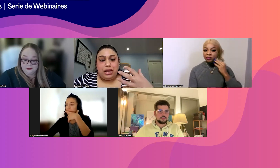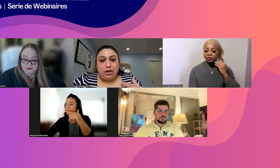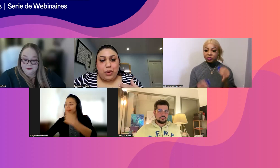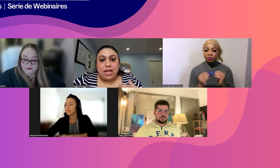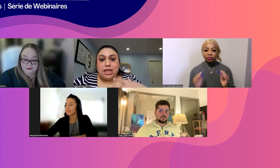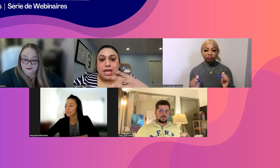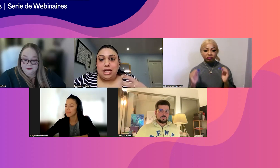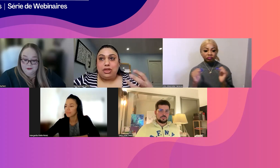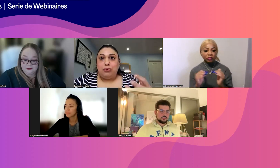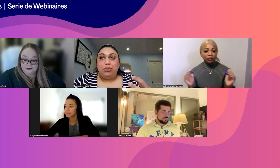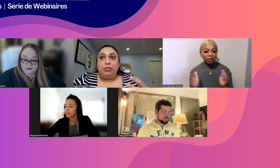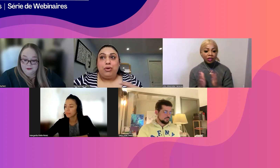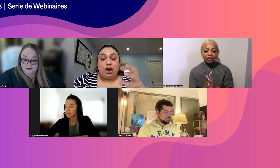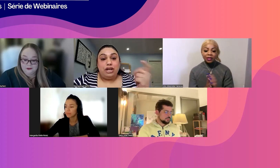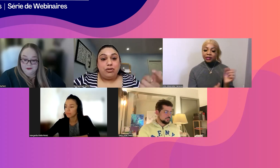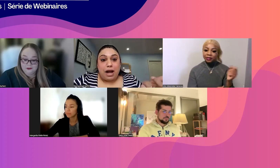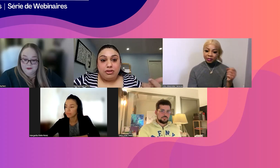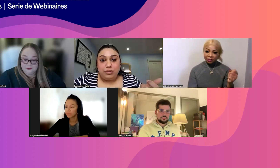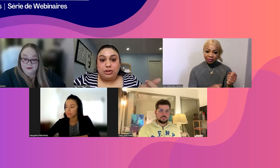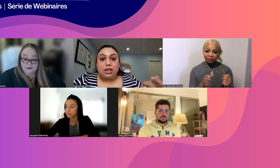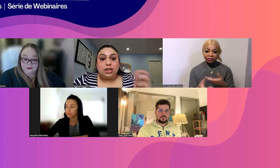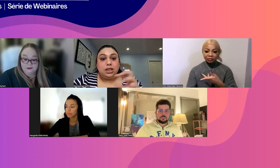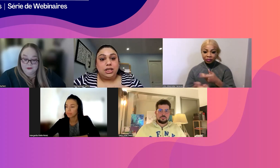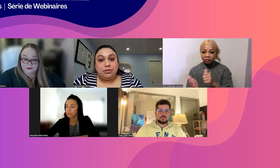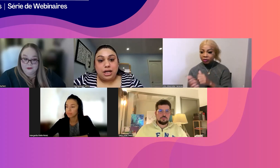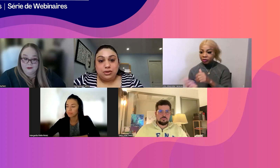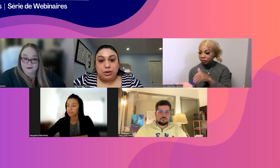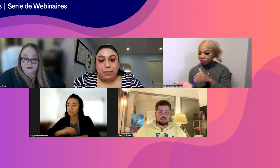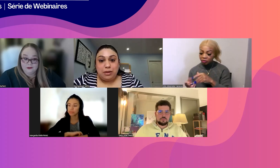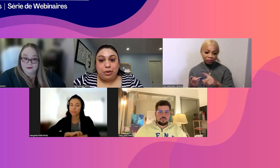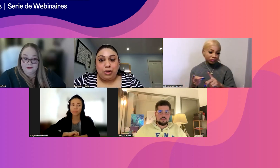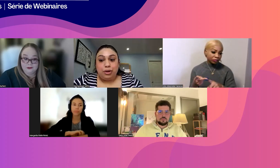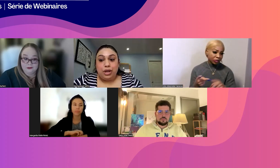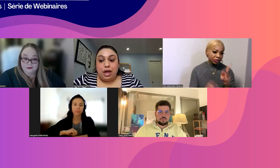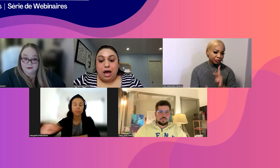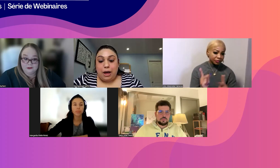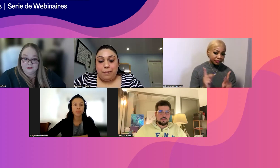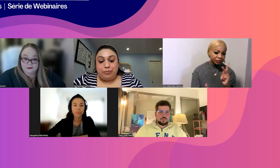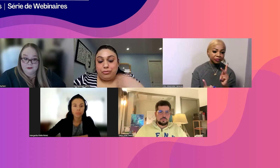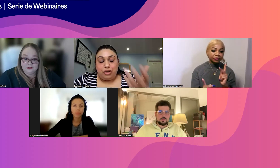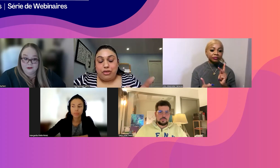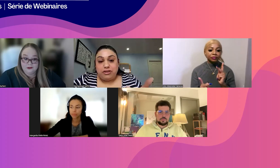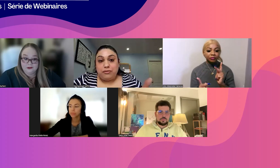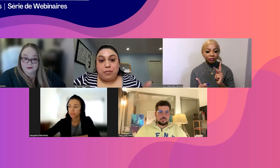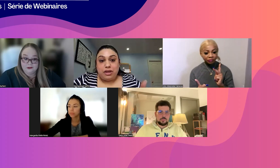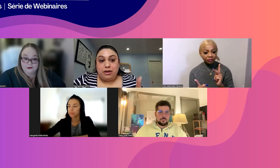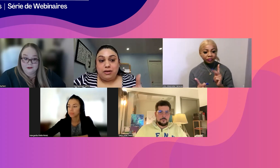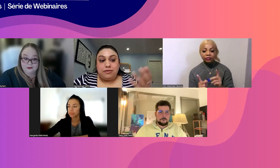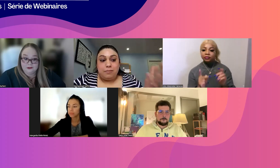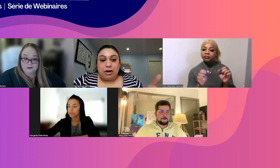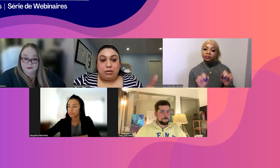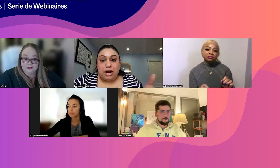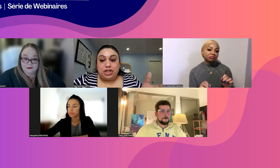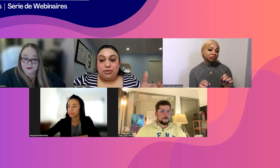So even when thinking through our interactions with doctors, interactions with people, whether it's forms